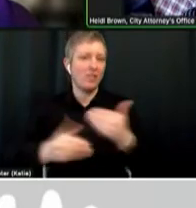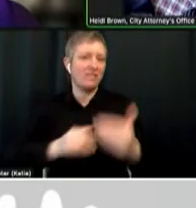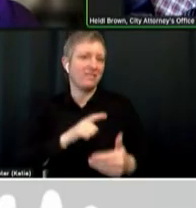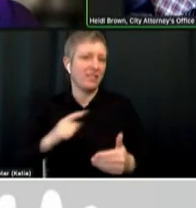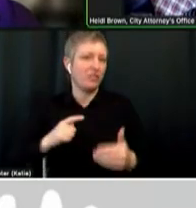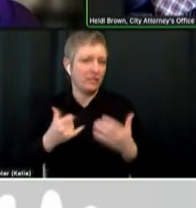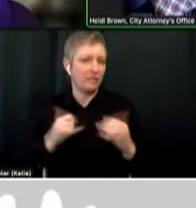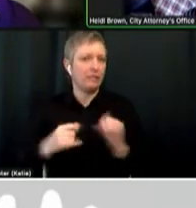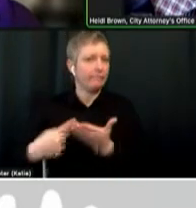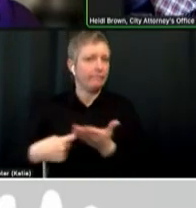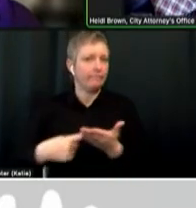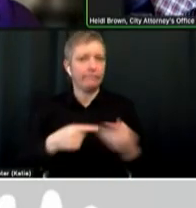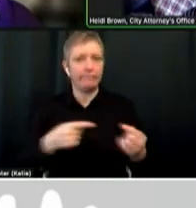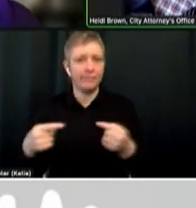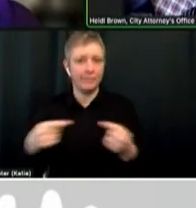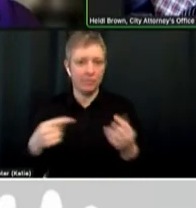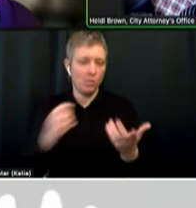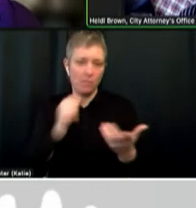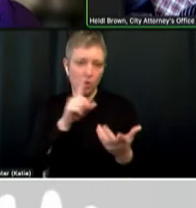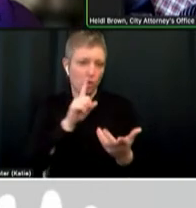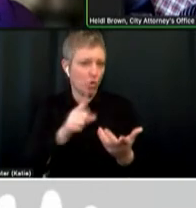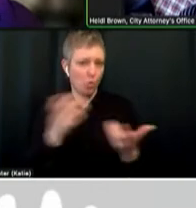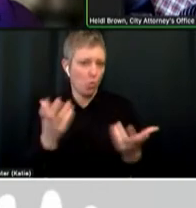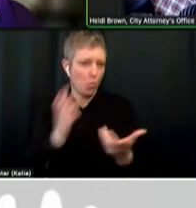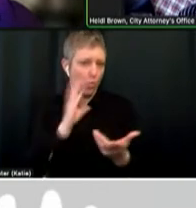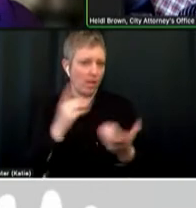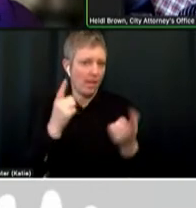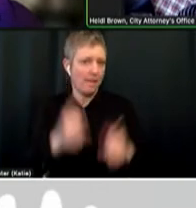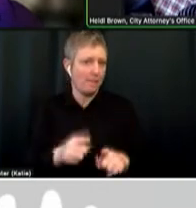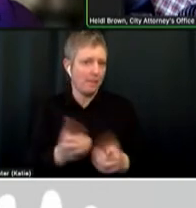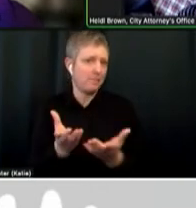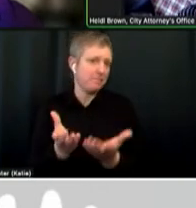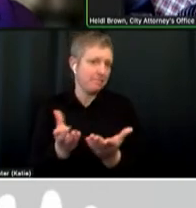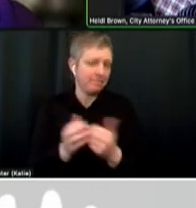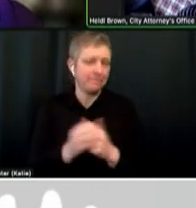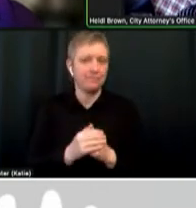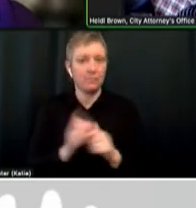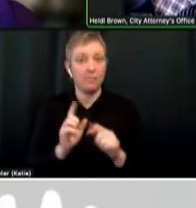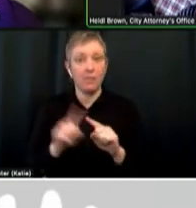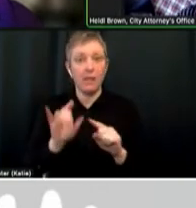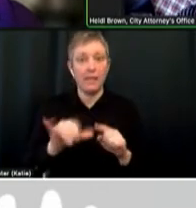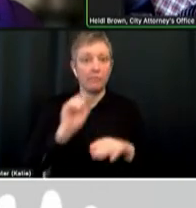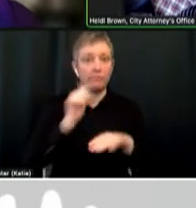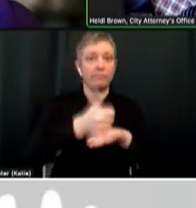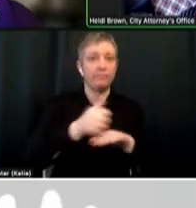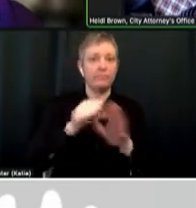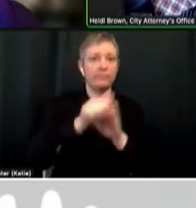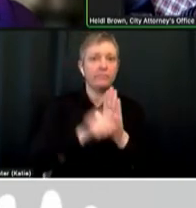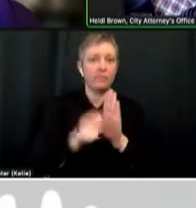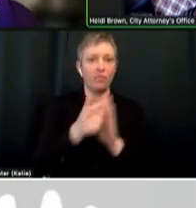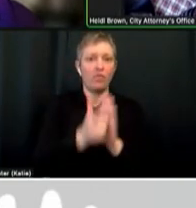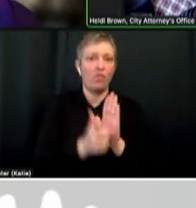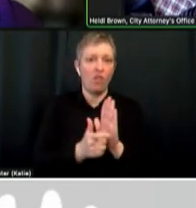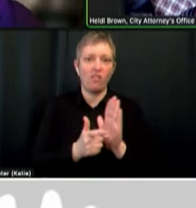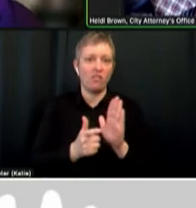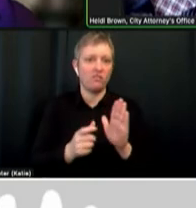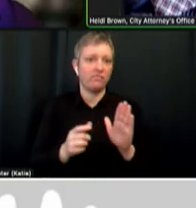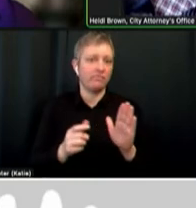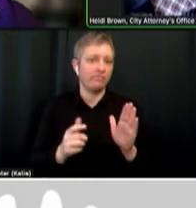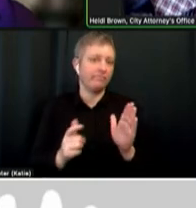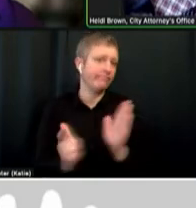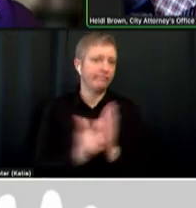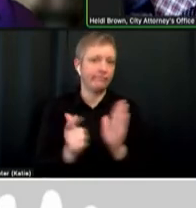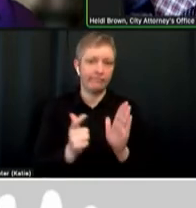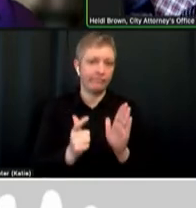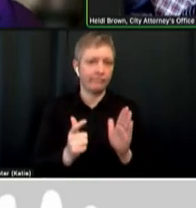sure where it will land at the end, but that's a state law prohibition. And so they'll be required to turn them